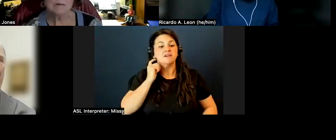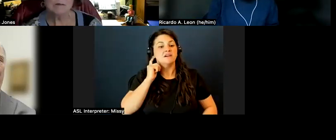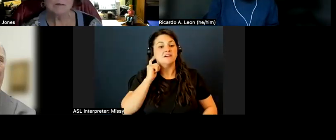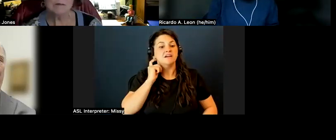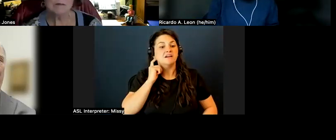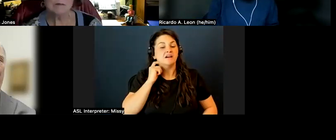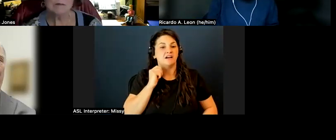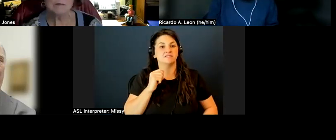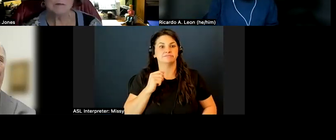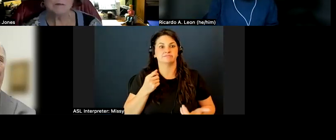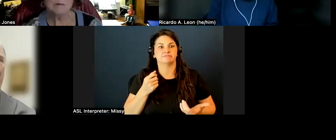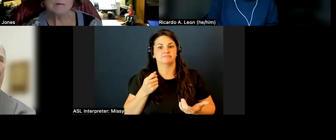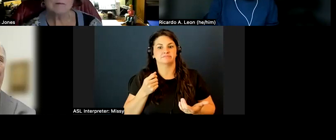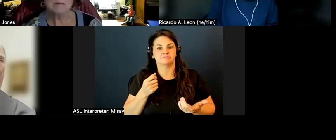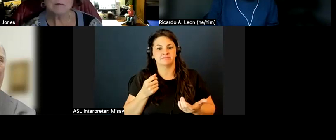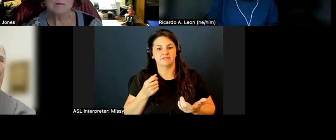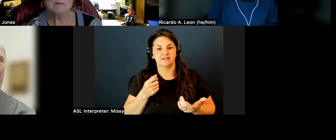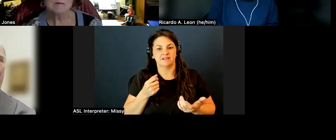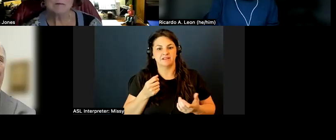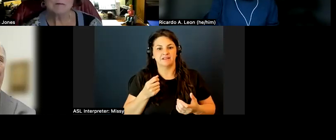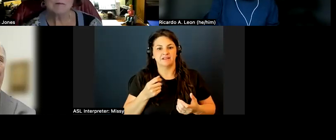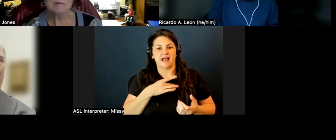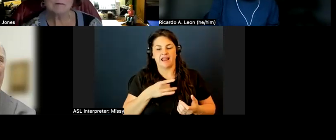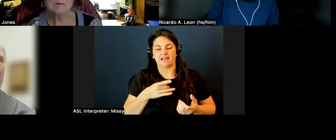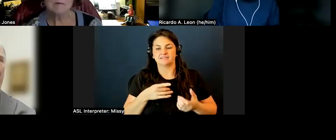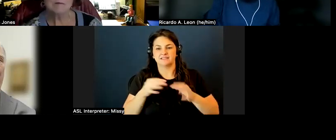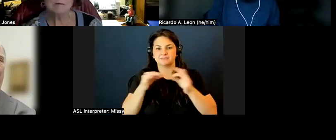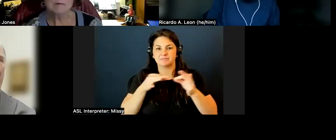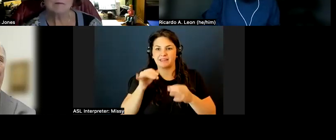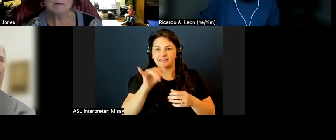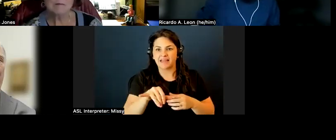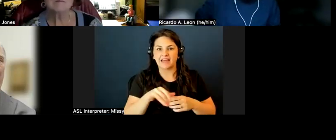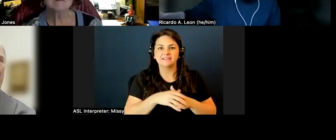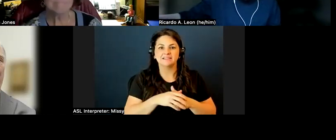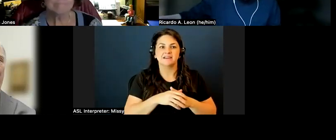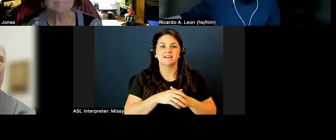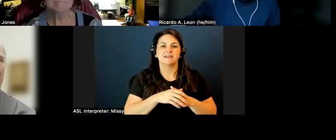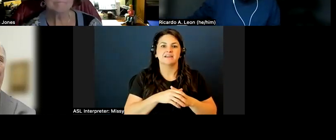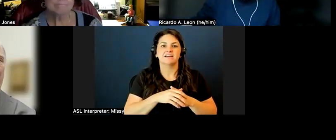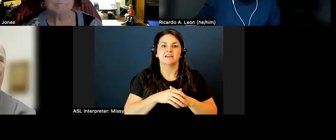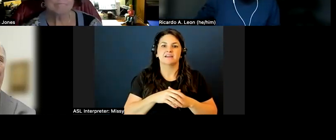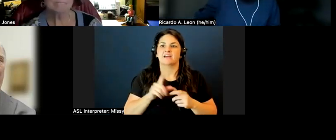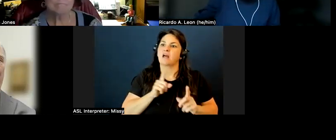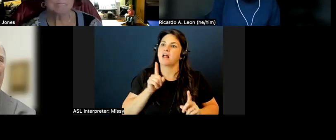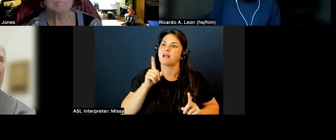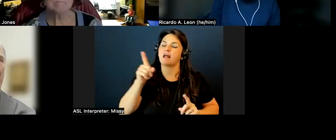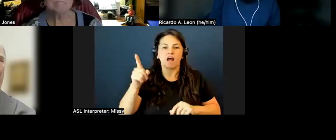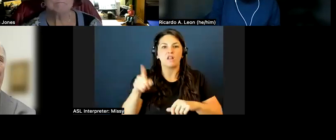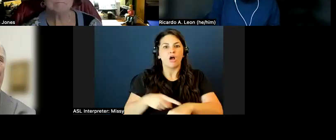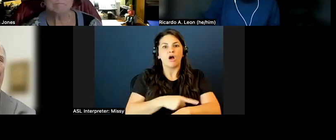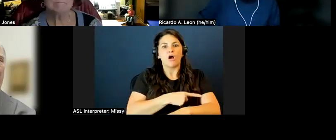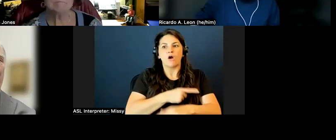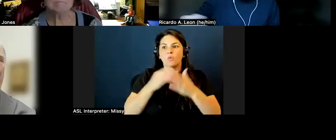that anecdote of having to go and traverse a long way just to get to